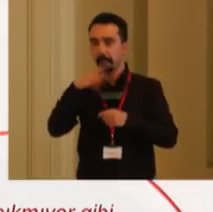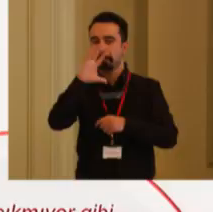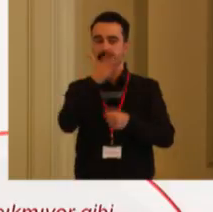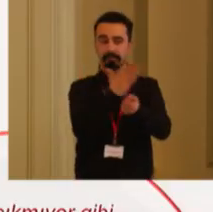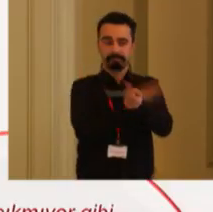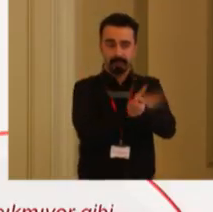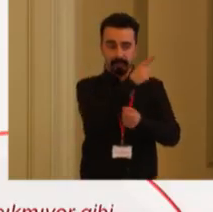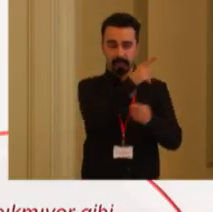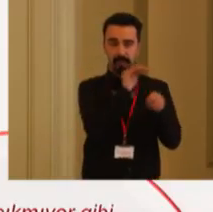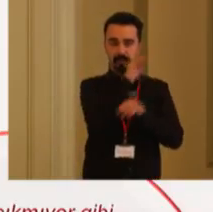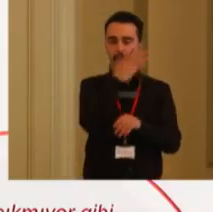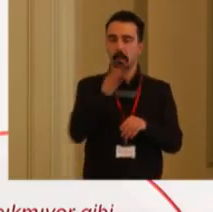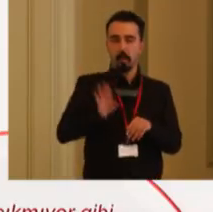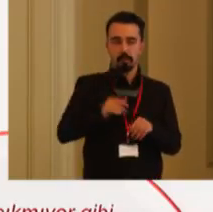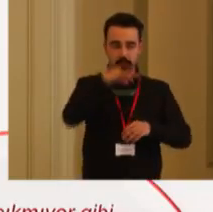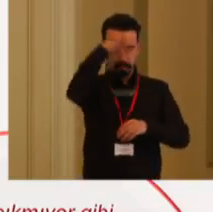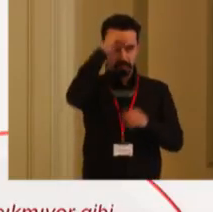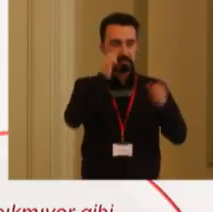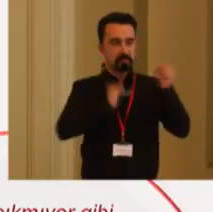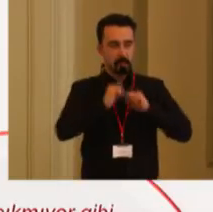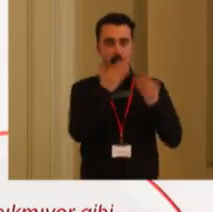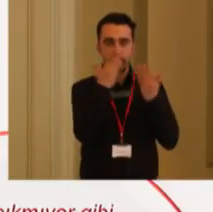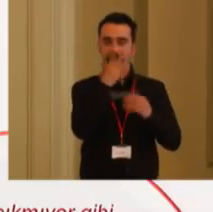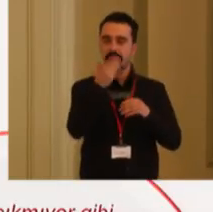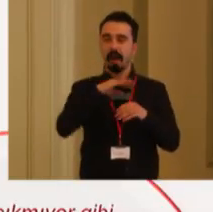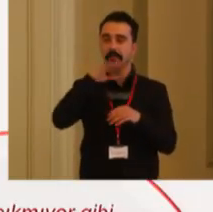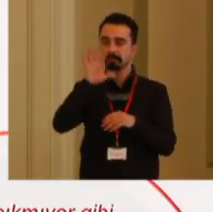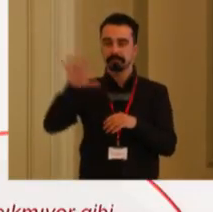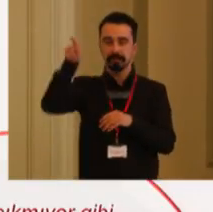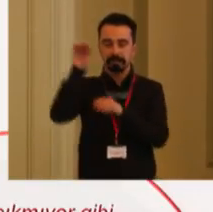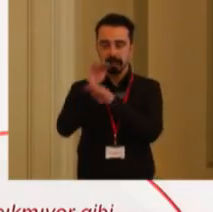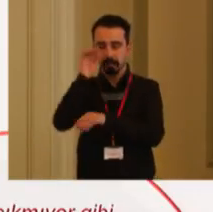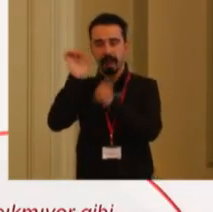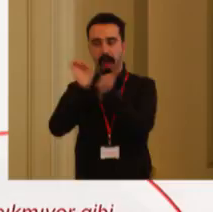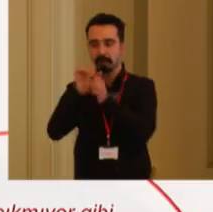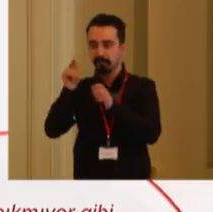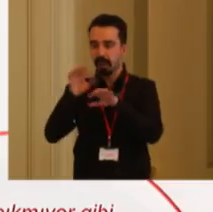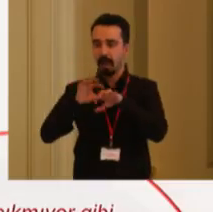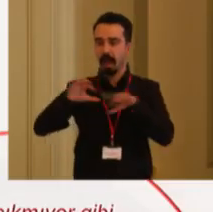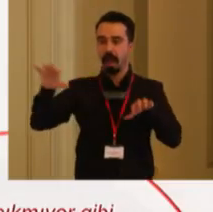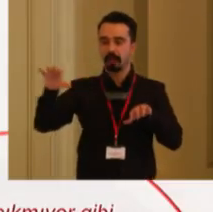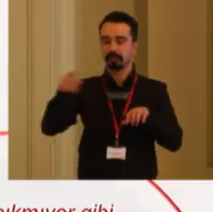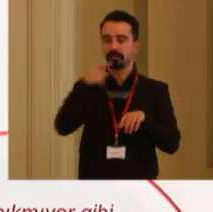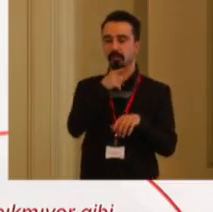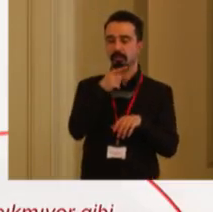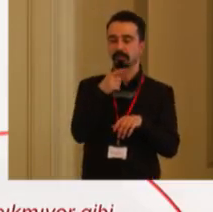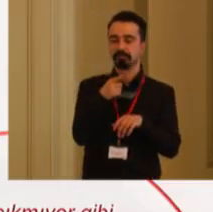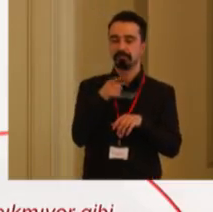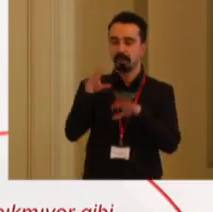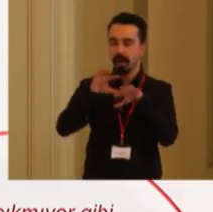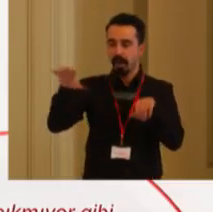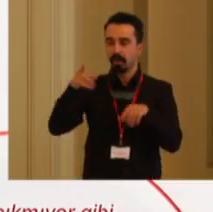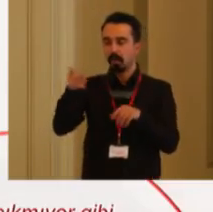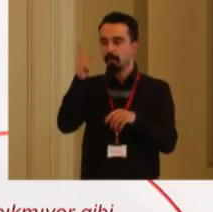that marriage is seen as a way to rescue themselves, or living in a different city or even in